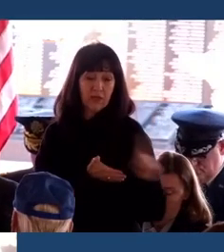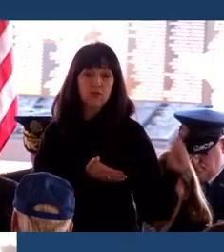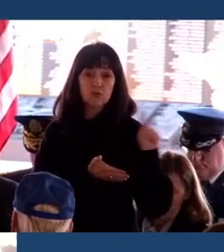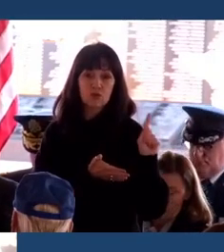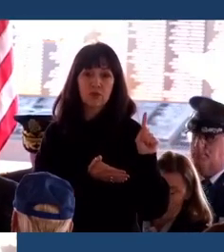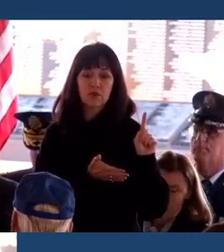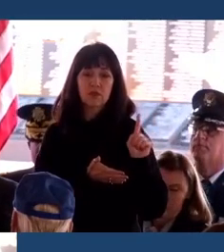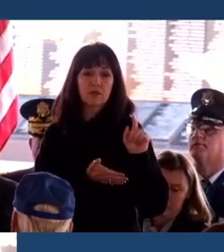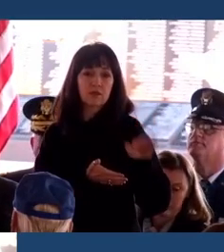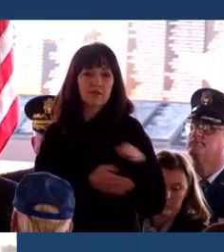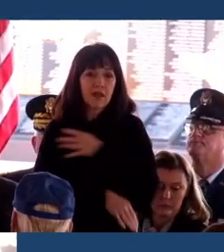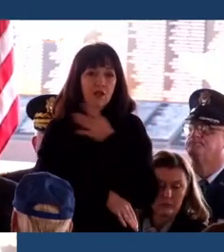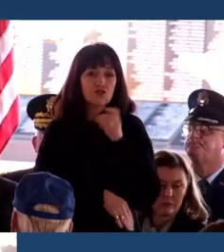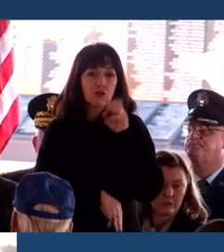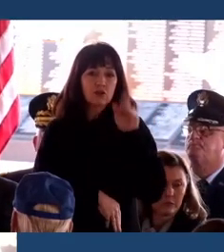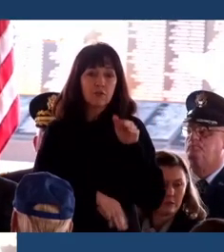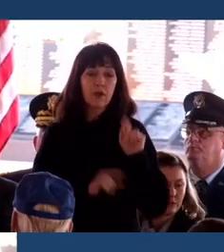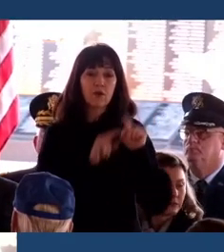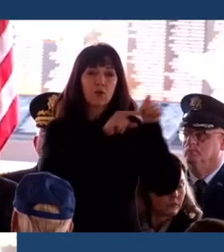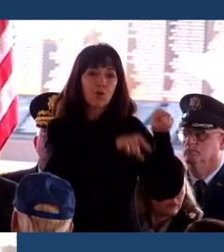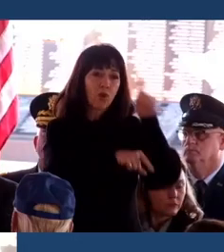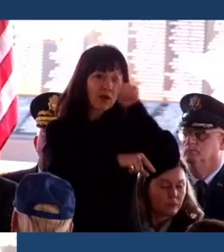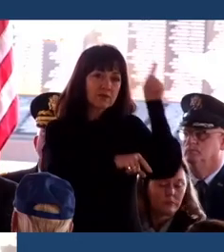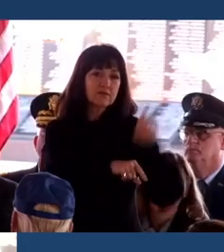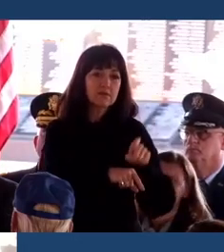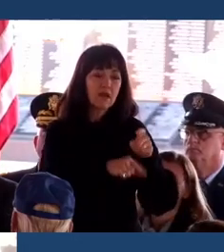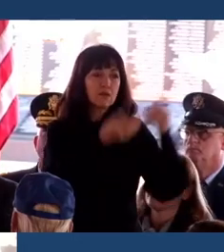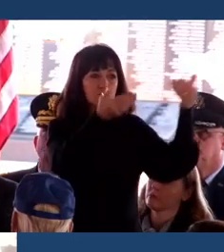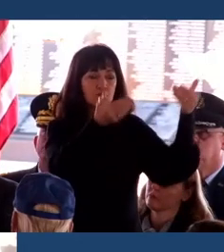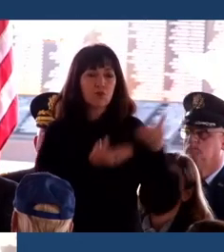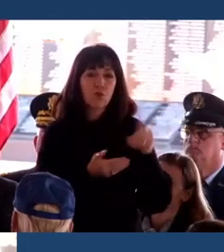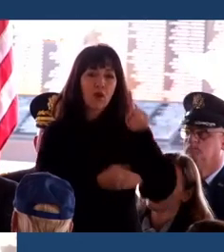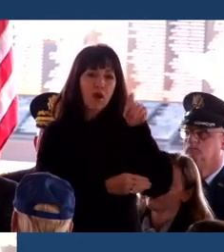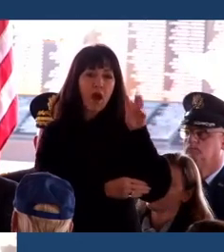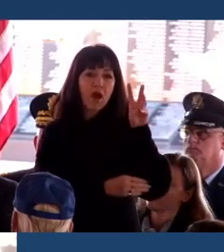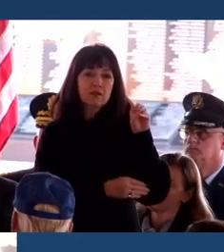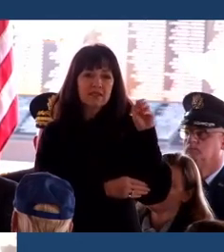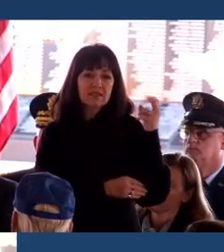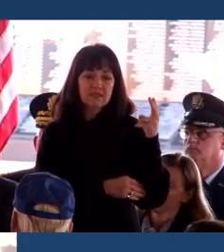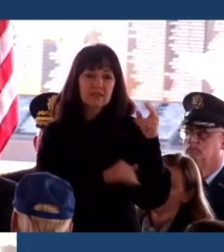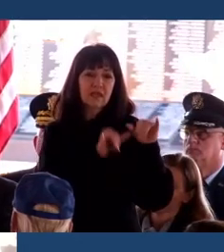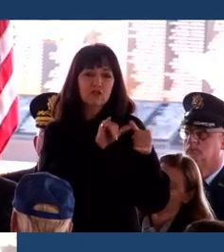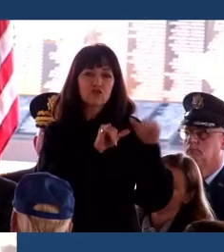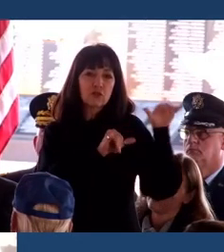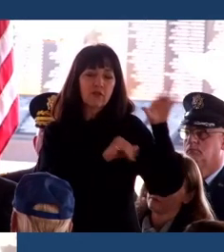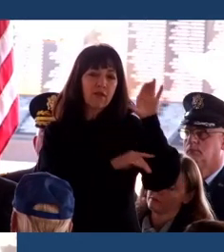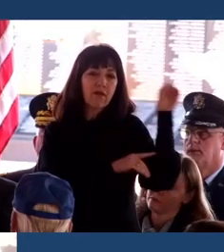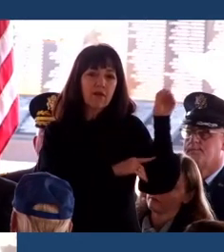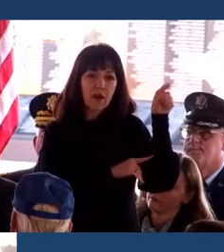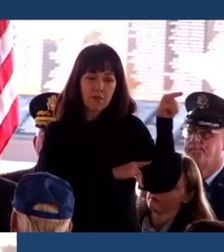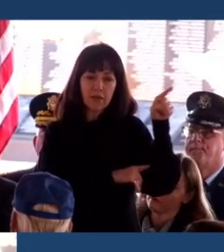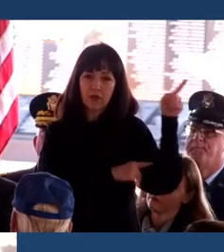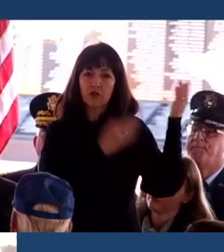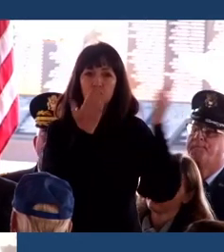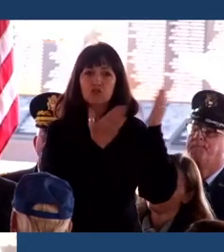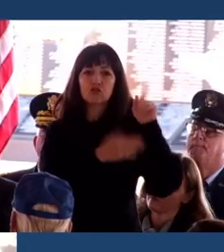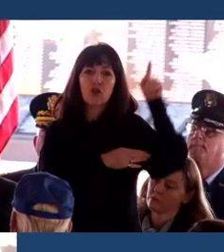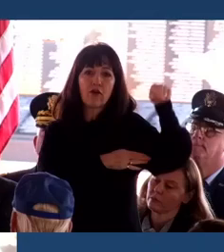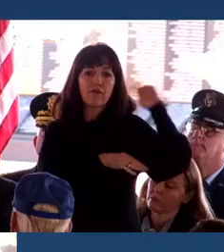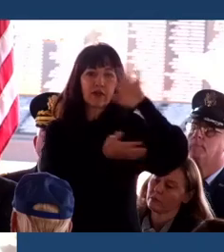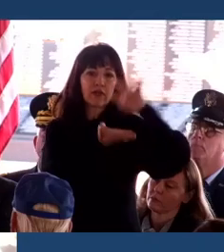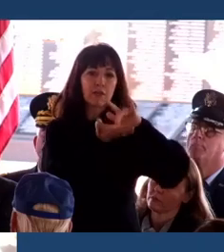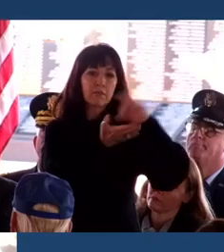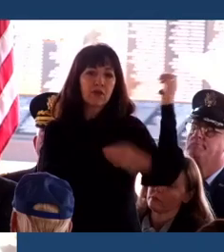in Texas to welcome home members of the 160th Engineer Company. That unit had been serving in the Middle East,